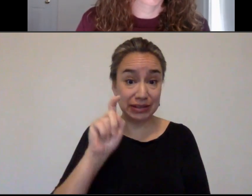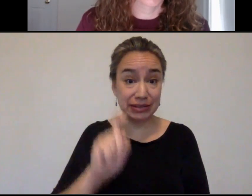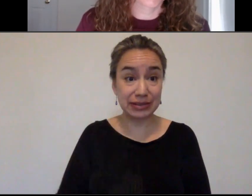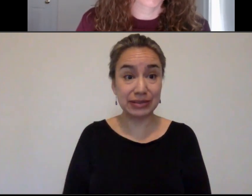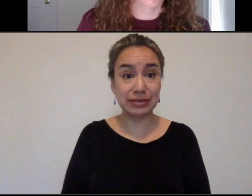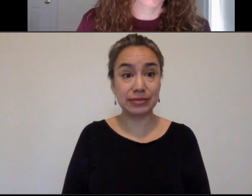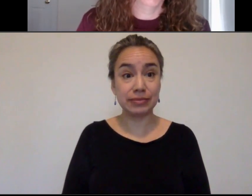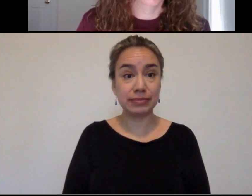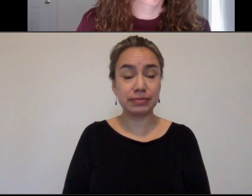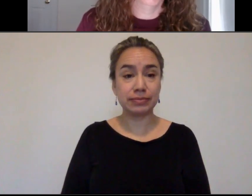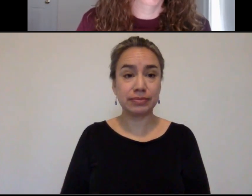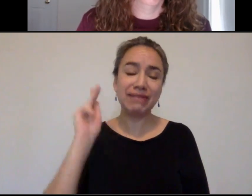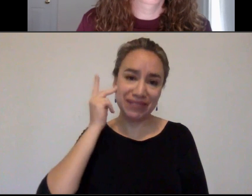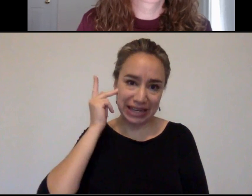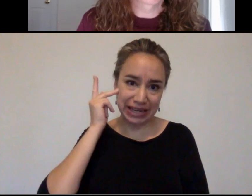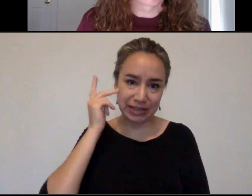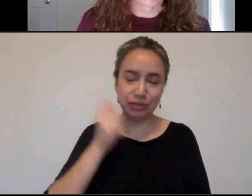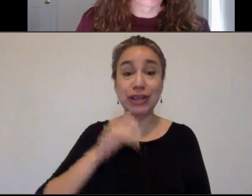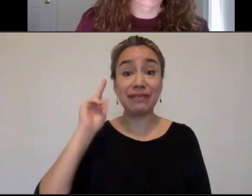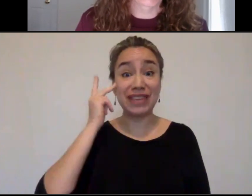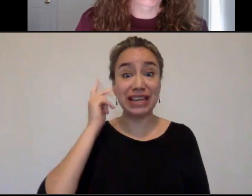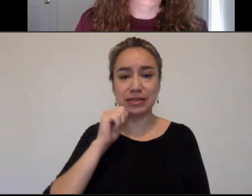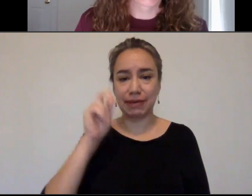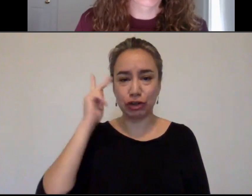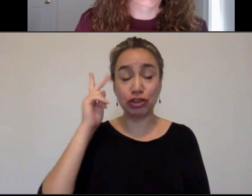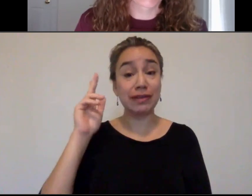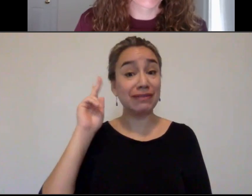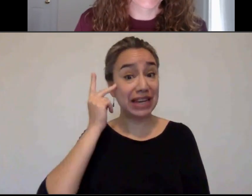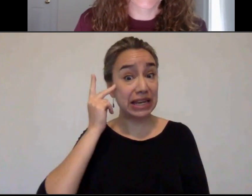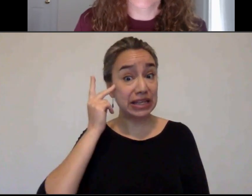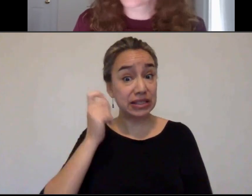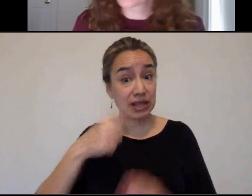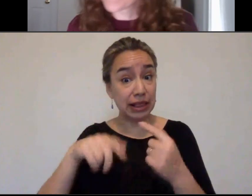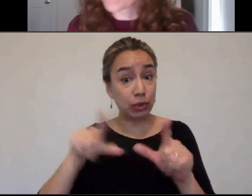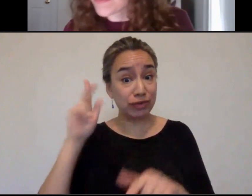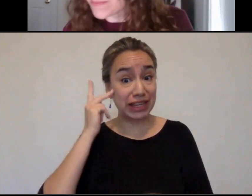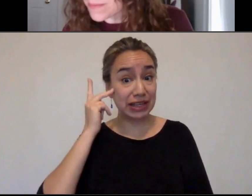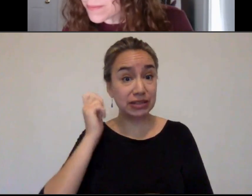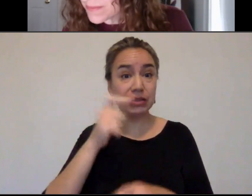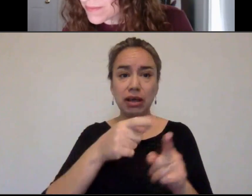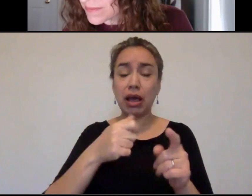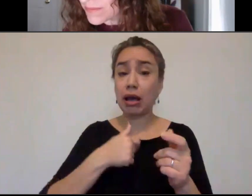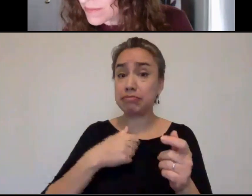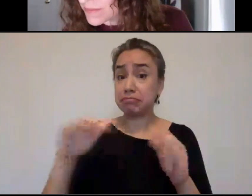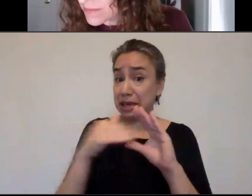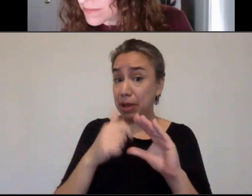So email me and I can send you my lecture notes. I'm happy to share those.